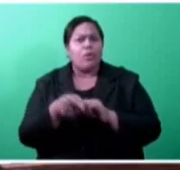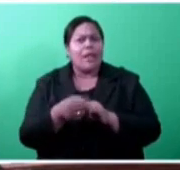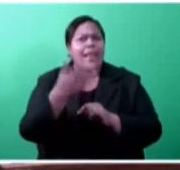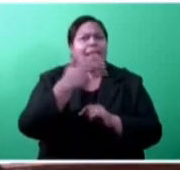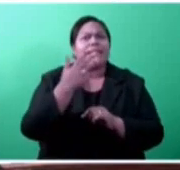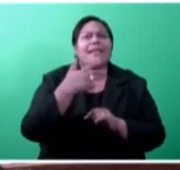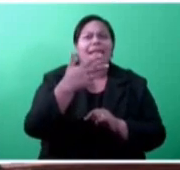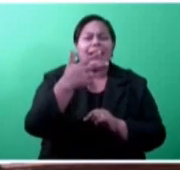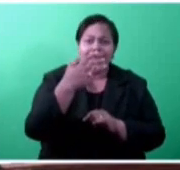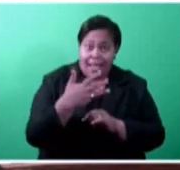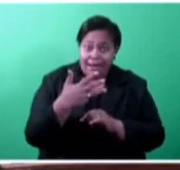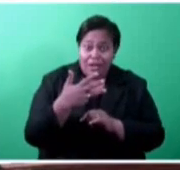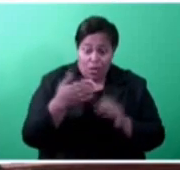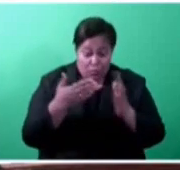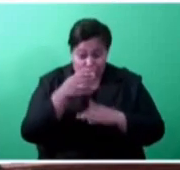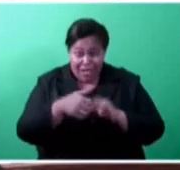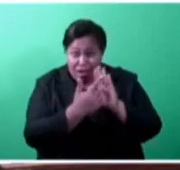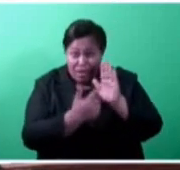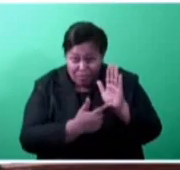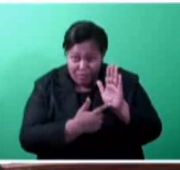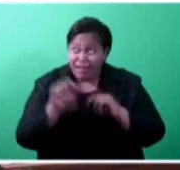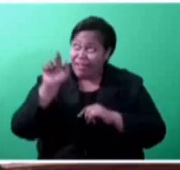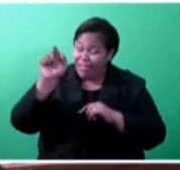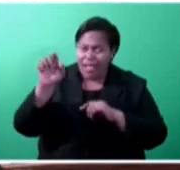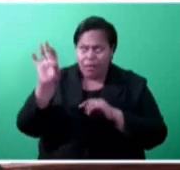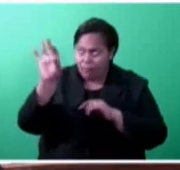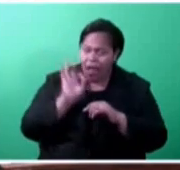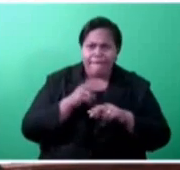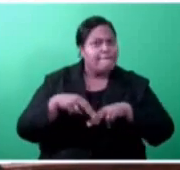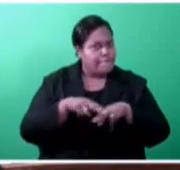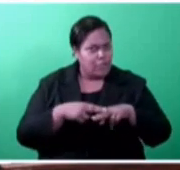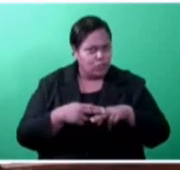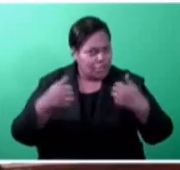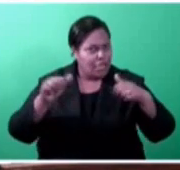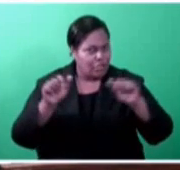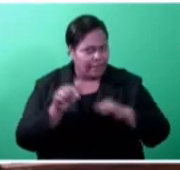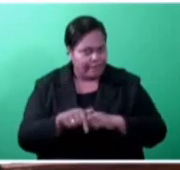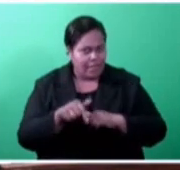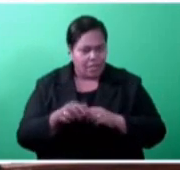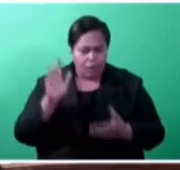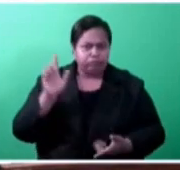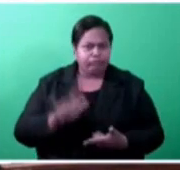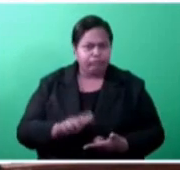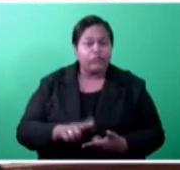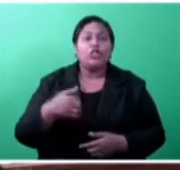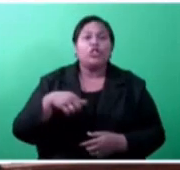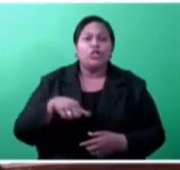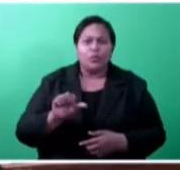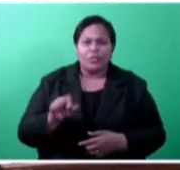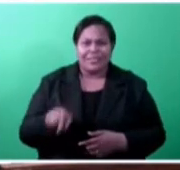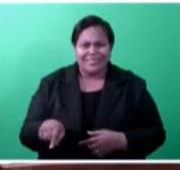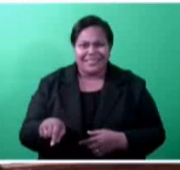Montreal Protocol, Fiji has successfully reduced the use of ozone-depleting substances over the years.